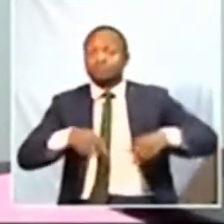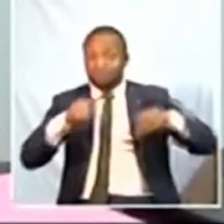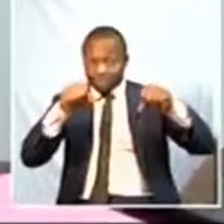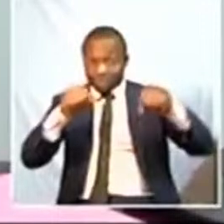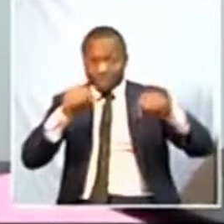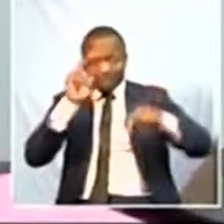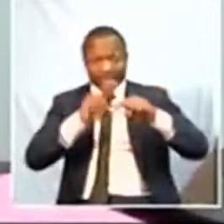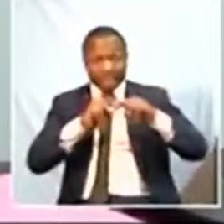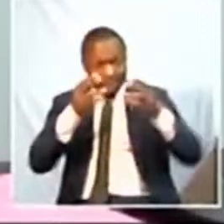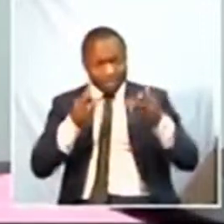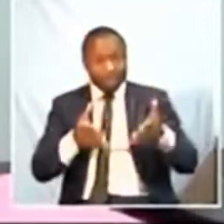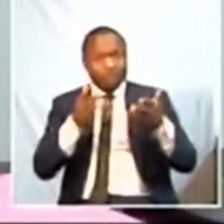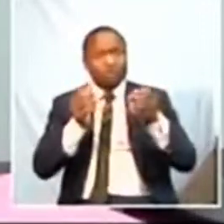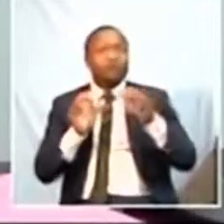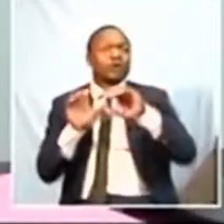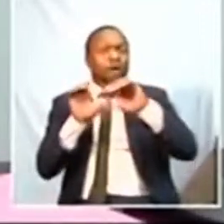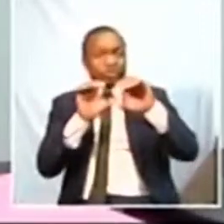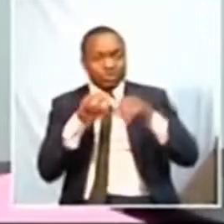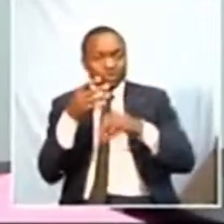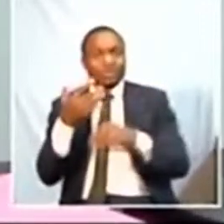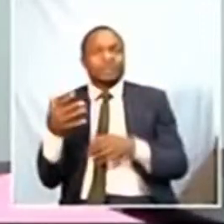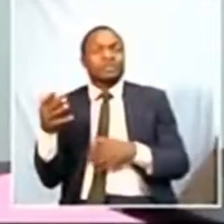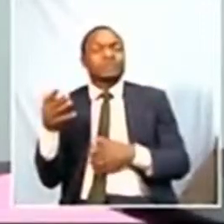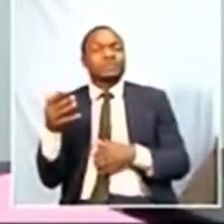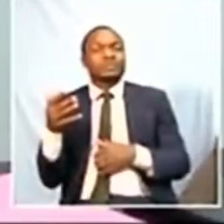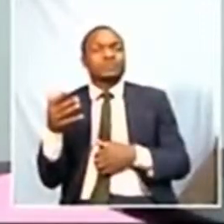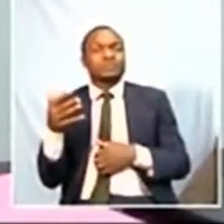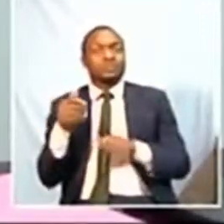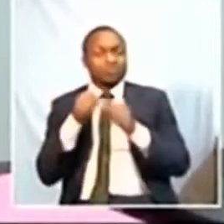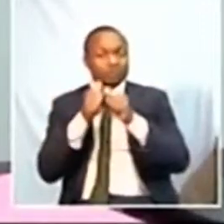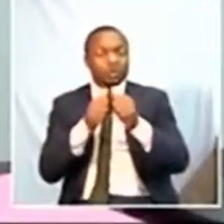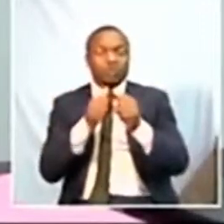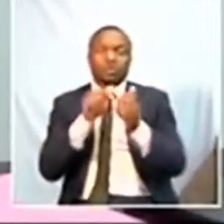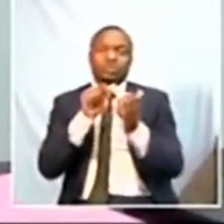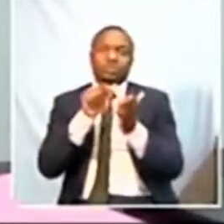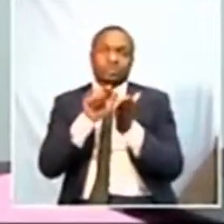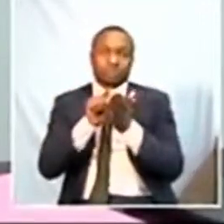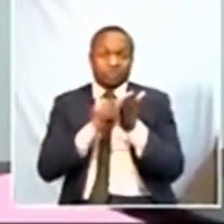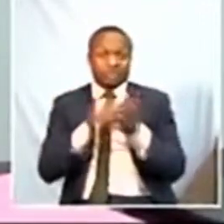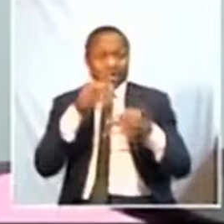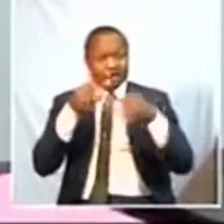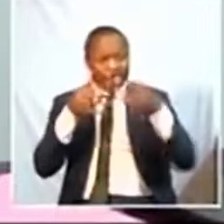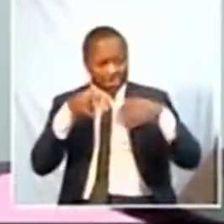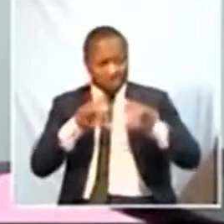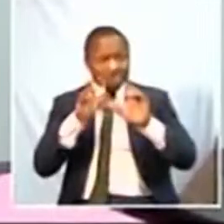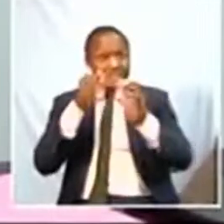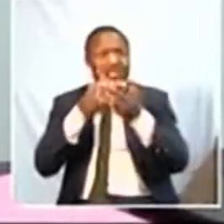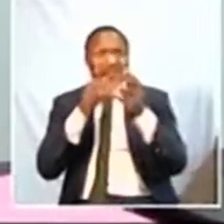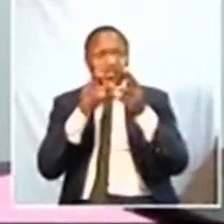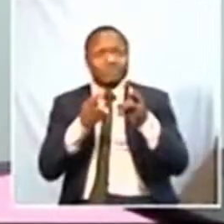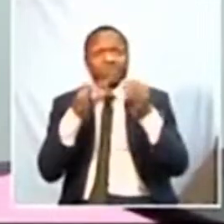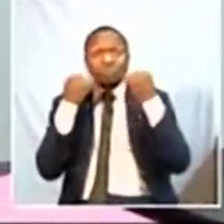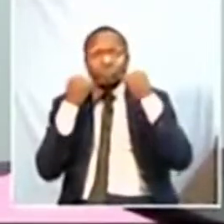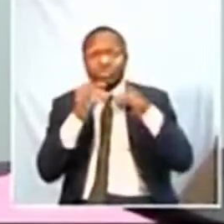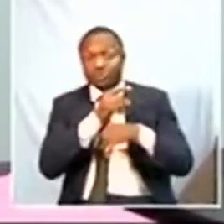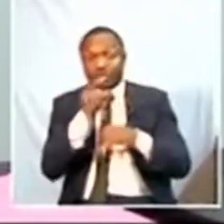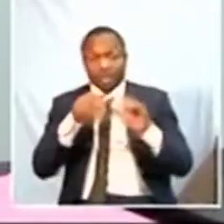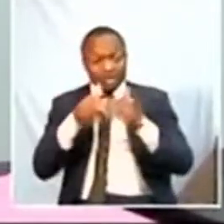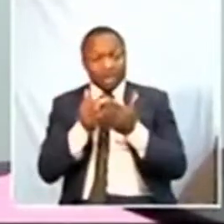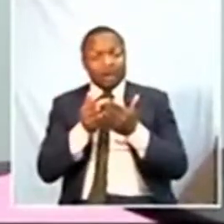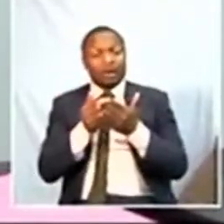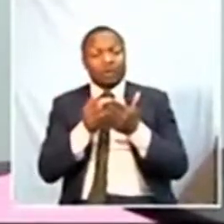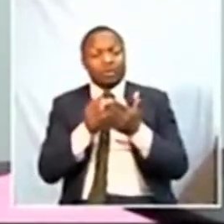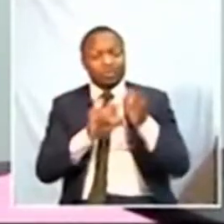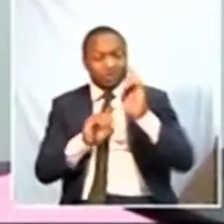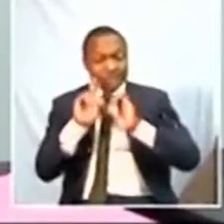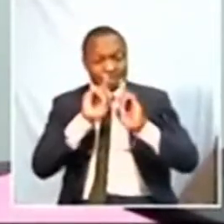because we want to do things within the law. So if we were to proceed in this fashion, like I told you, the way we scrutinize this